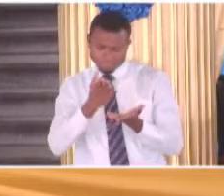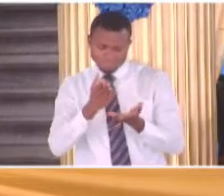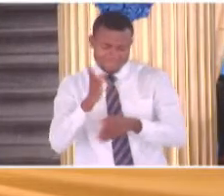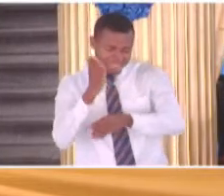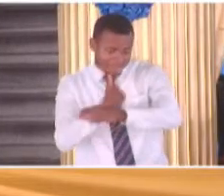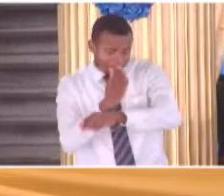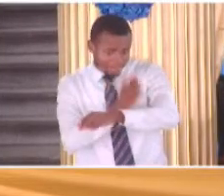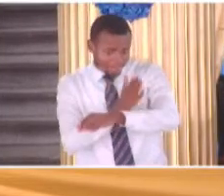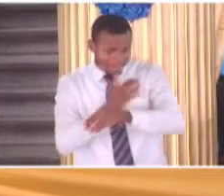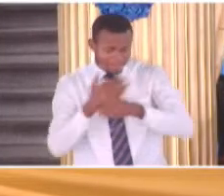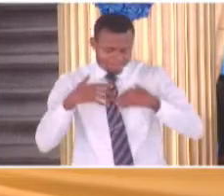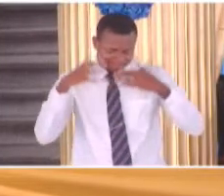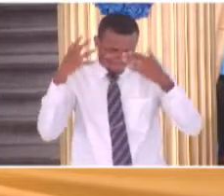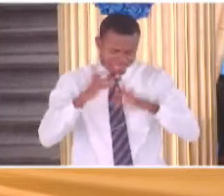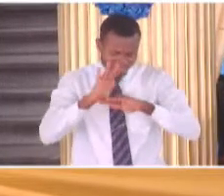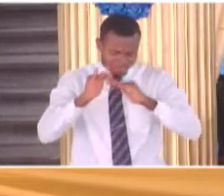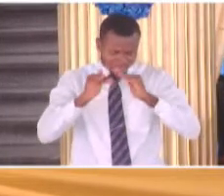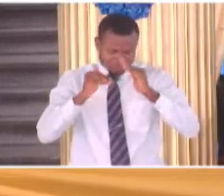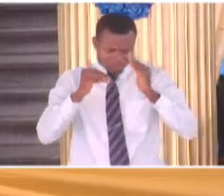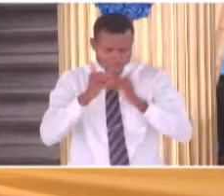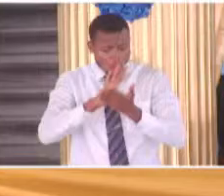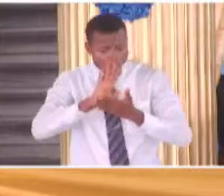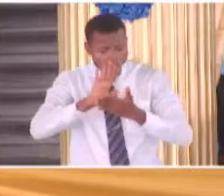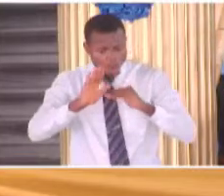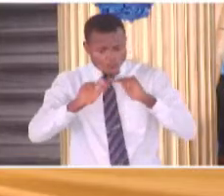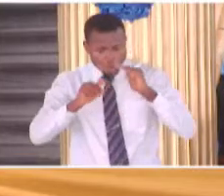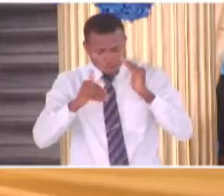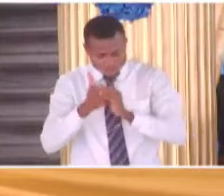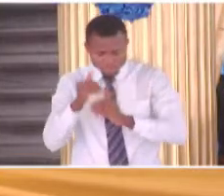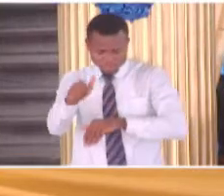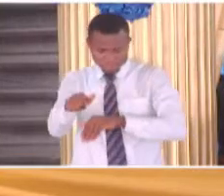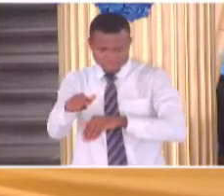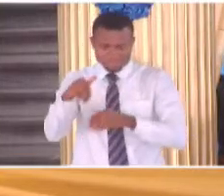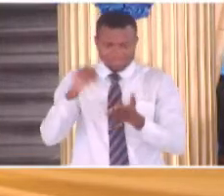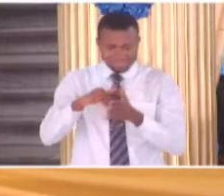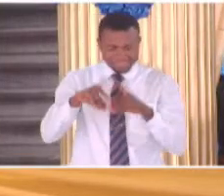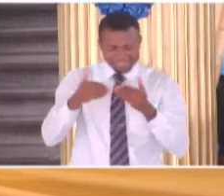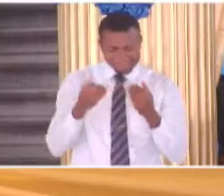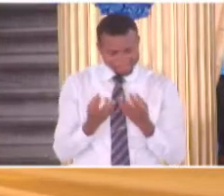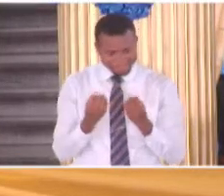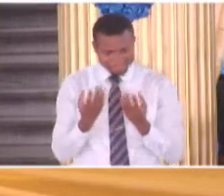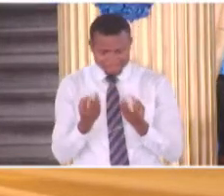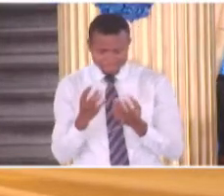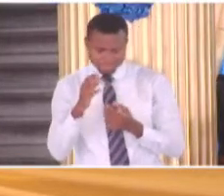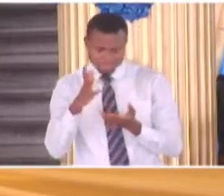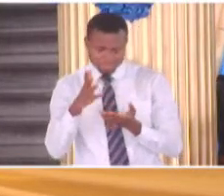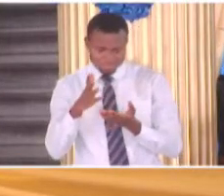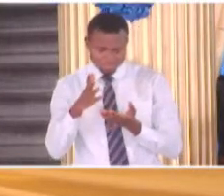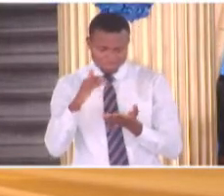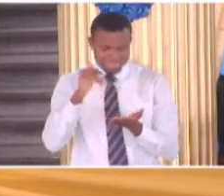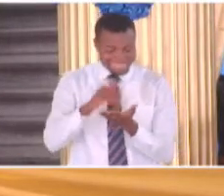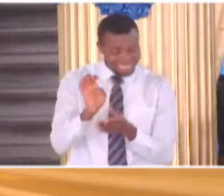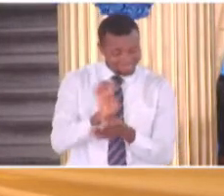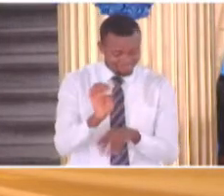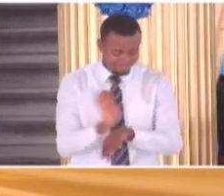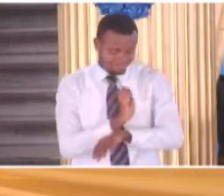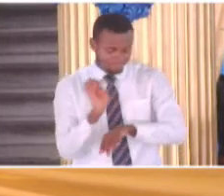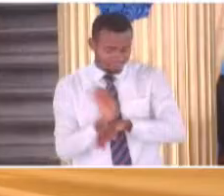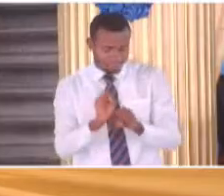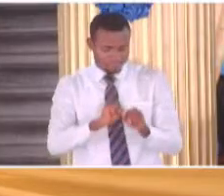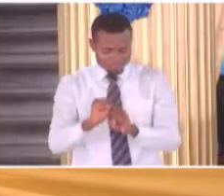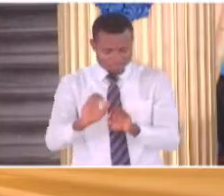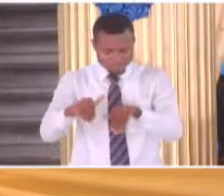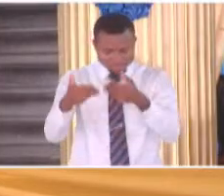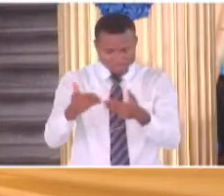has completed upgrades to its classrooms, bioinformatics platform, and entrepreneurship hub,